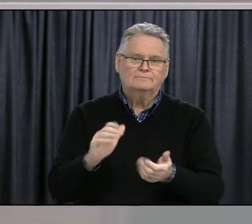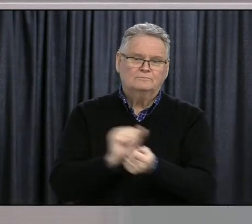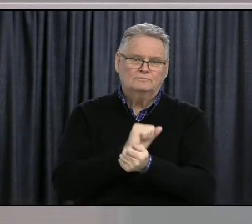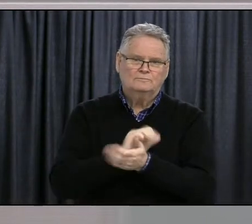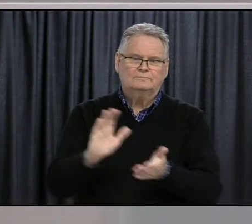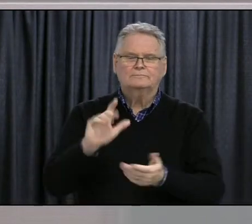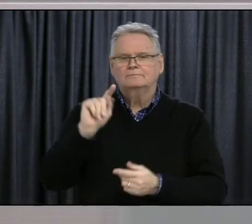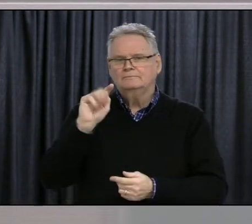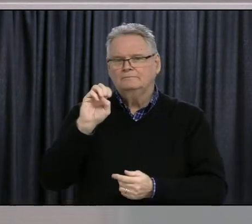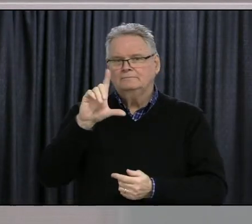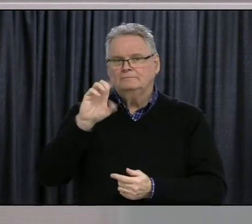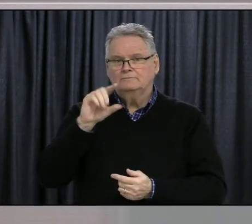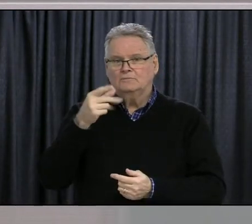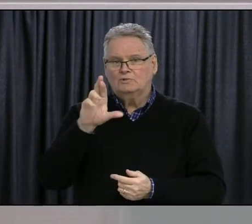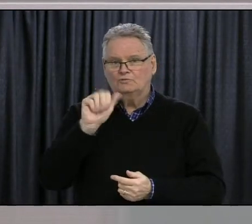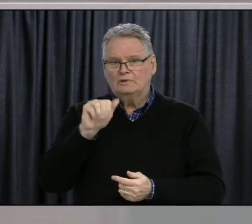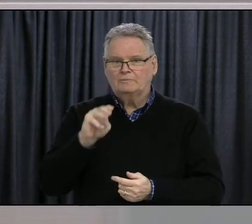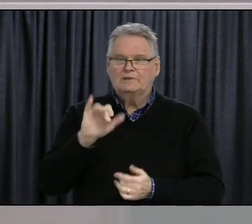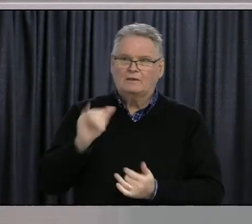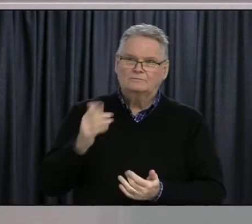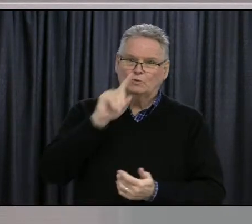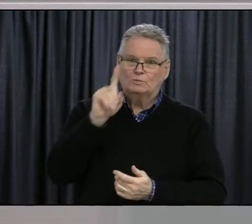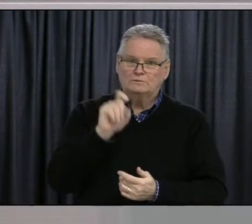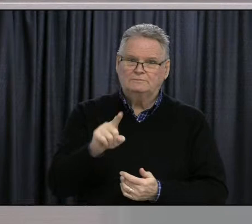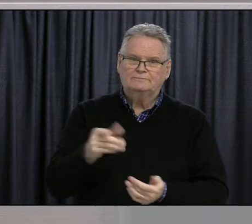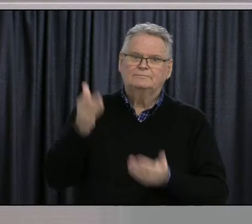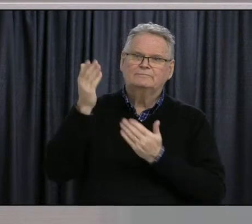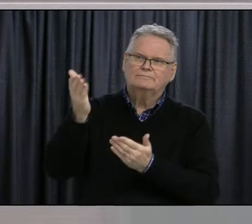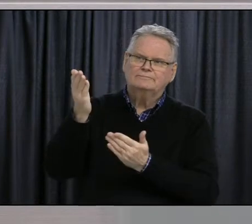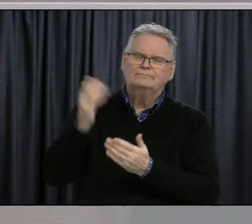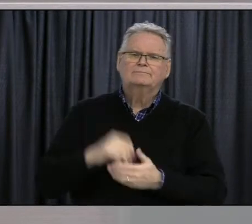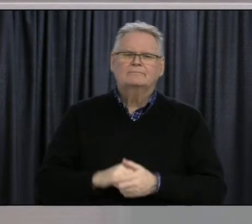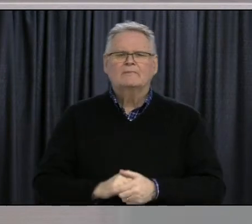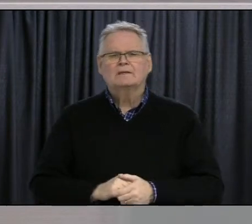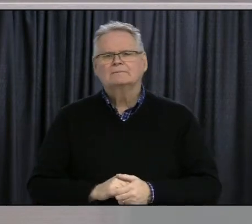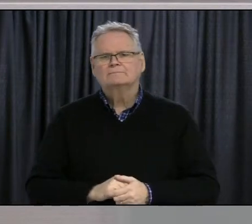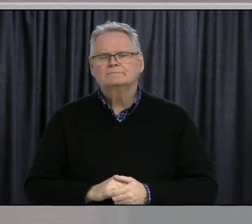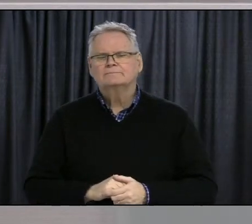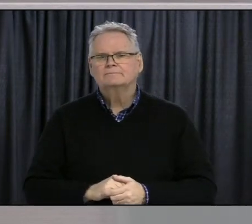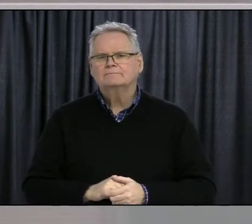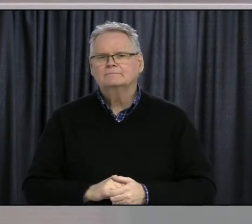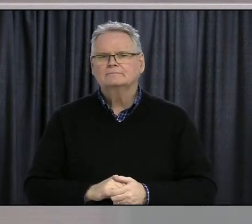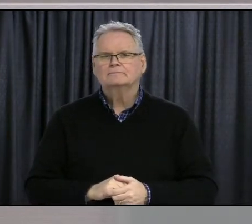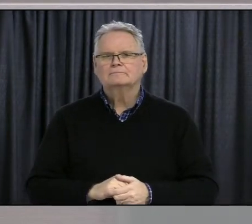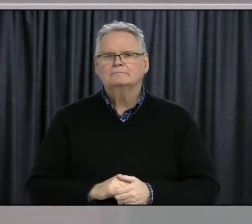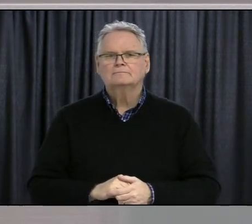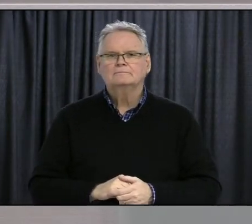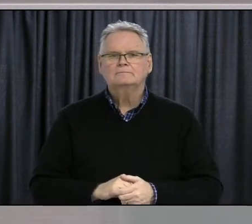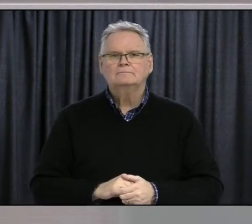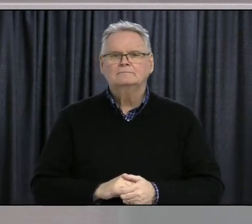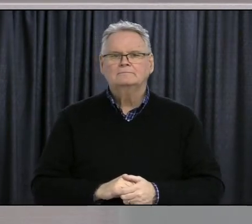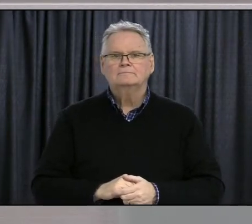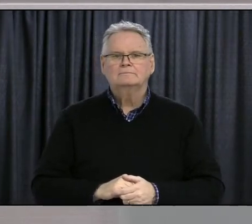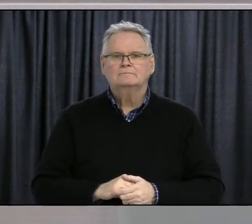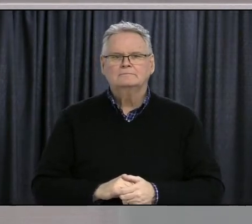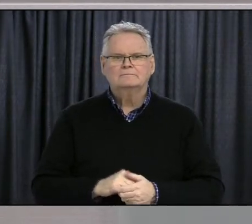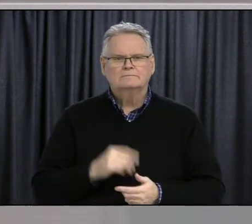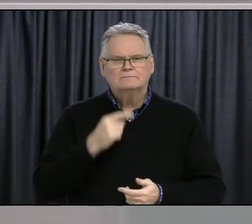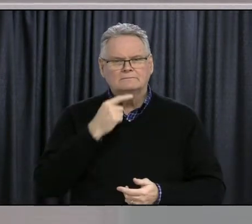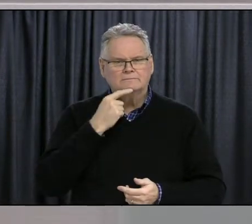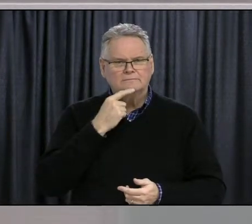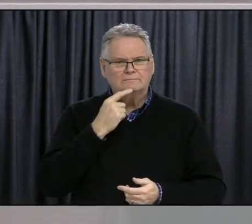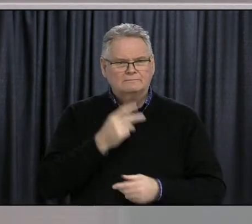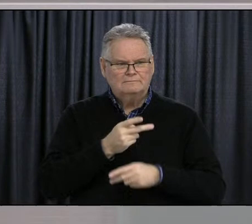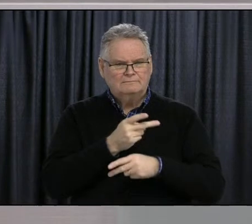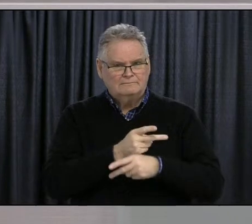Can you tell me or tell us again what the precautions that are going ahead with the daycare involved,